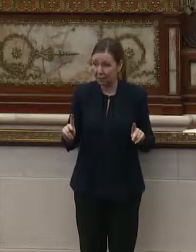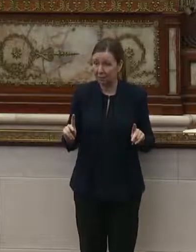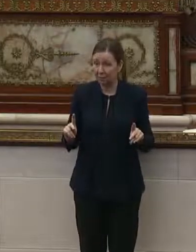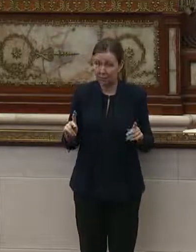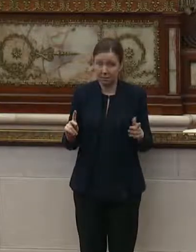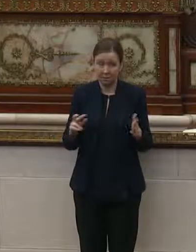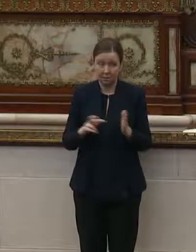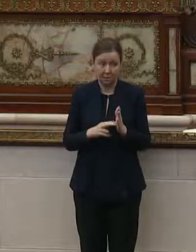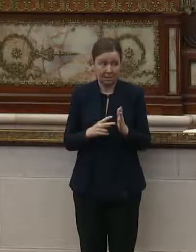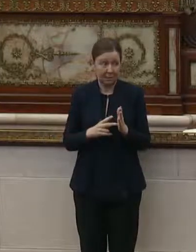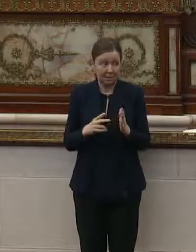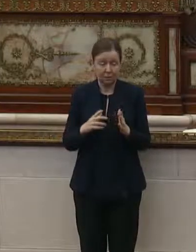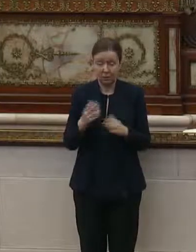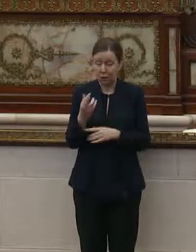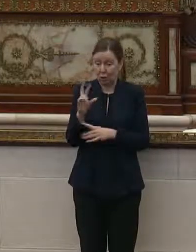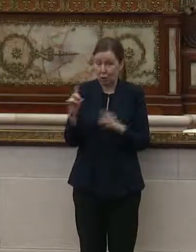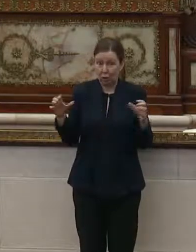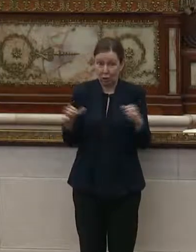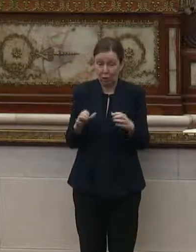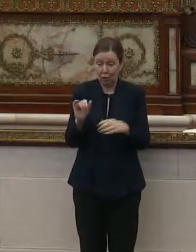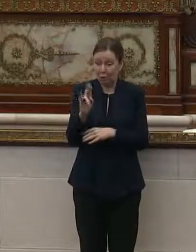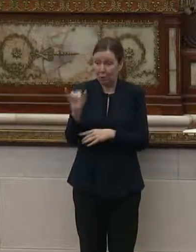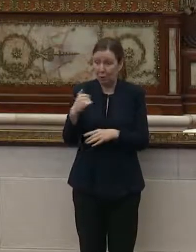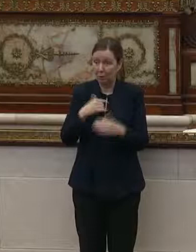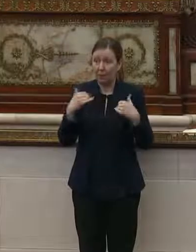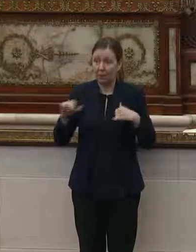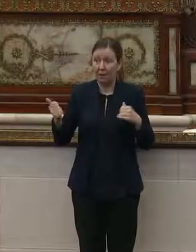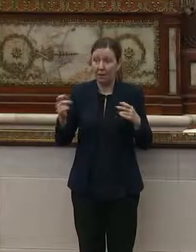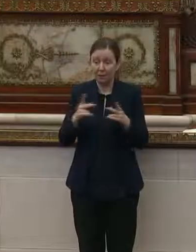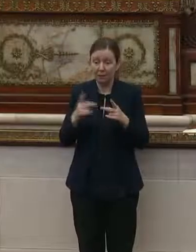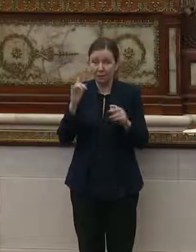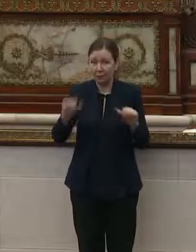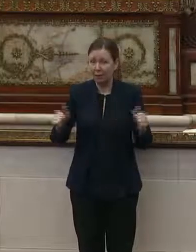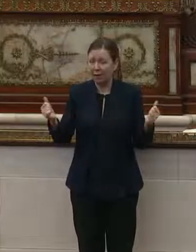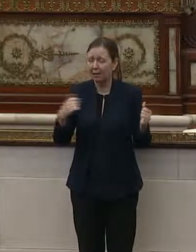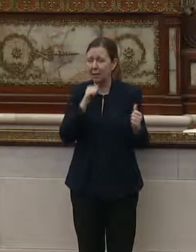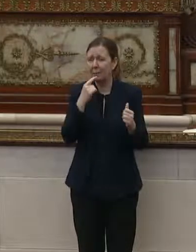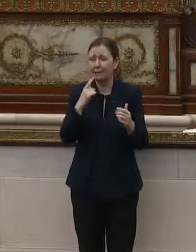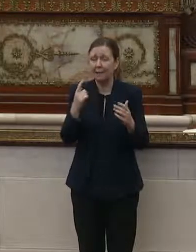the herd immunity, has the ability to get there, and we have the other sites for everybody else, I'm not